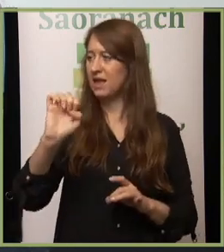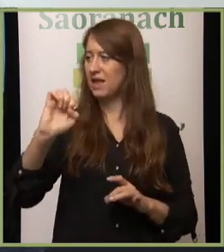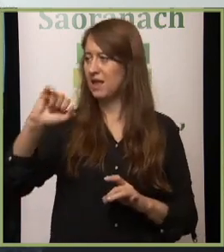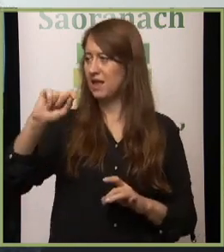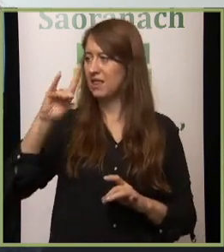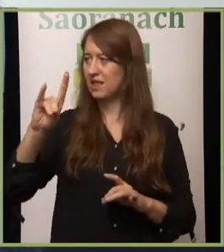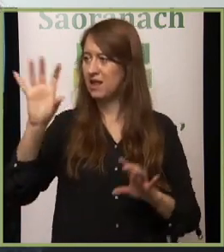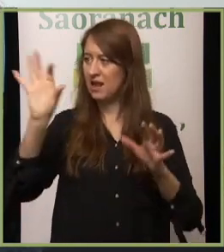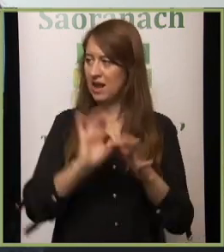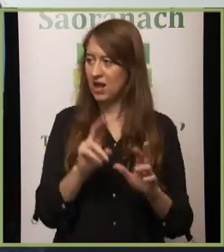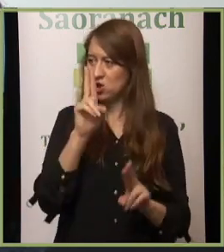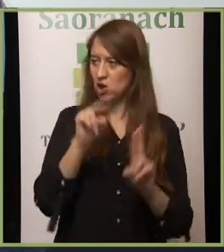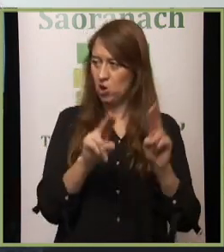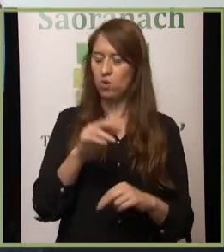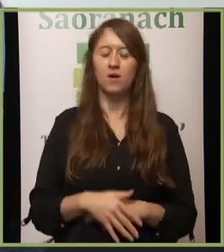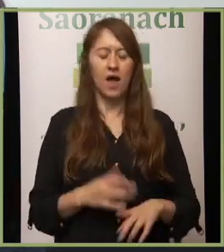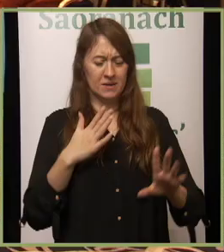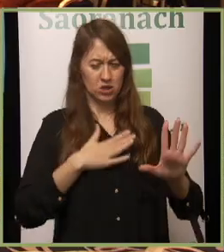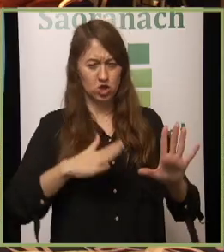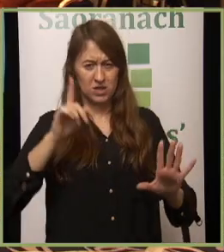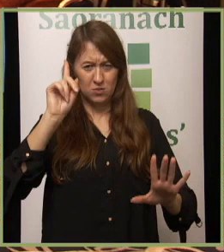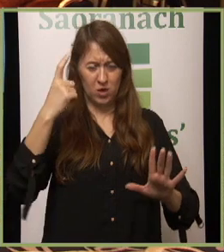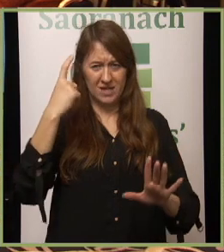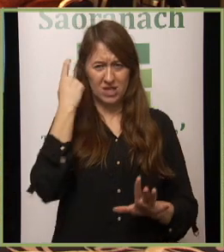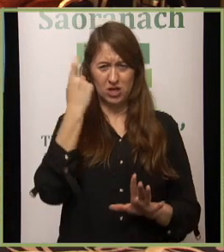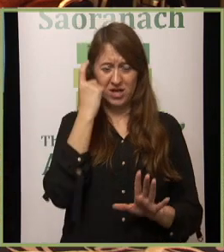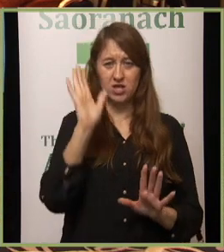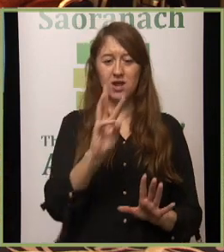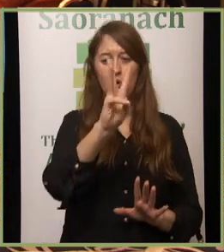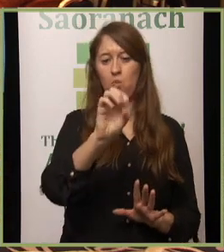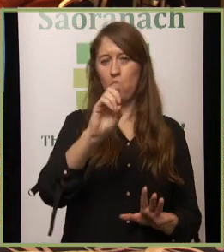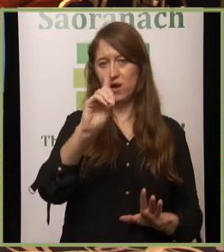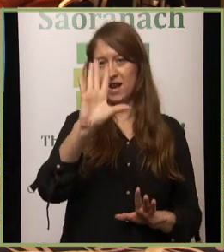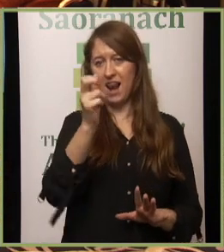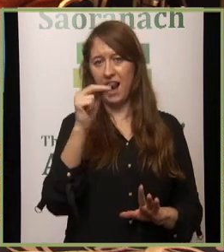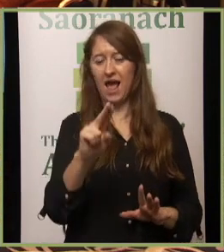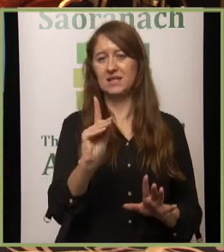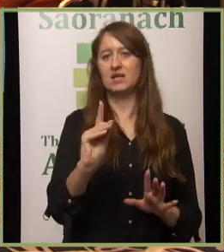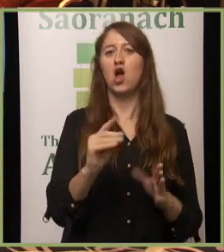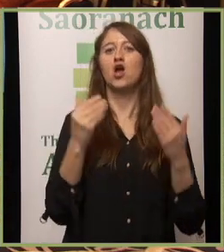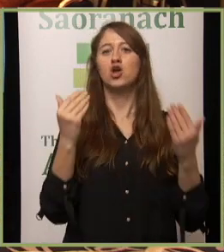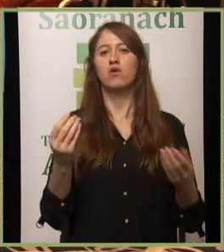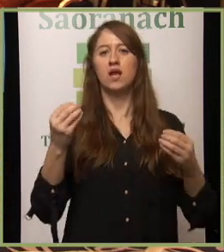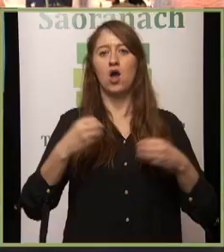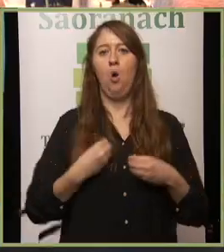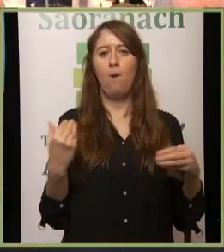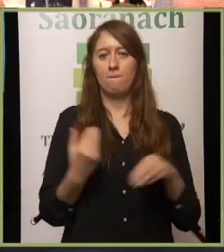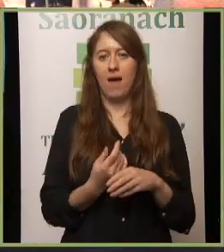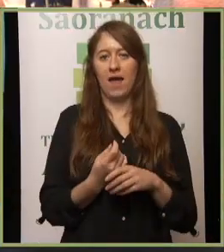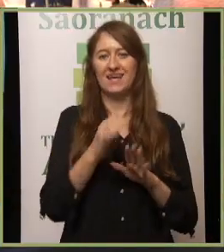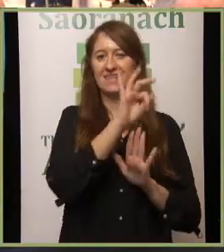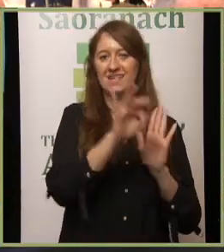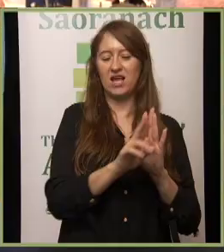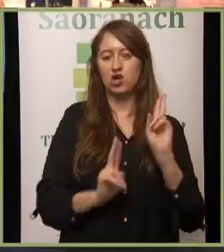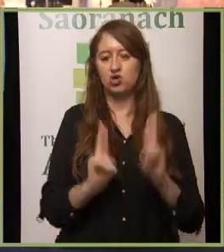new? Just a suggestion, last one. Woodlands currently owned by the state should be retained and managed by the state.